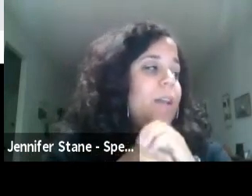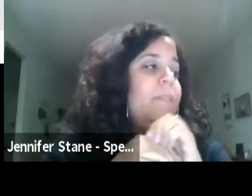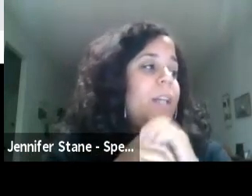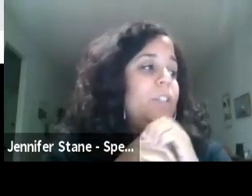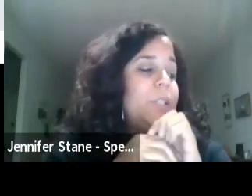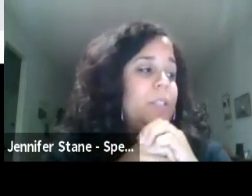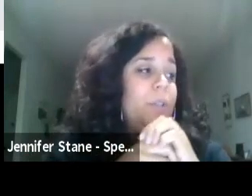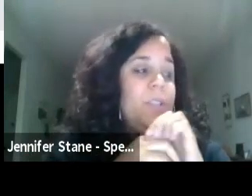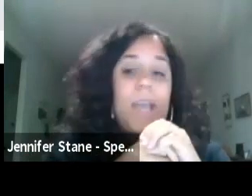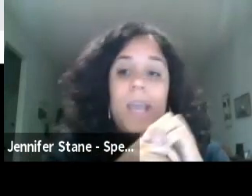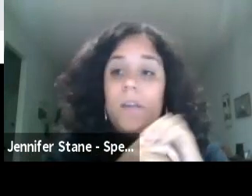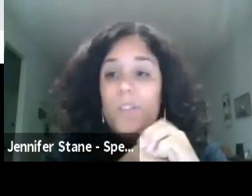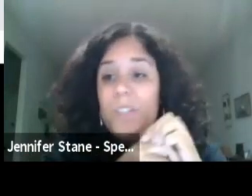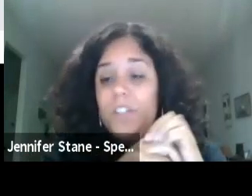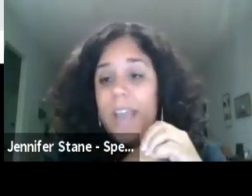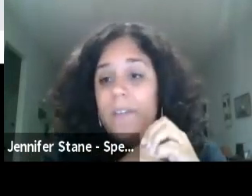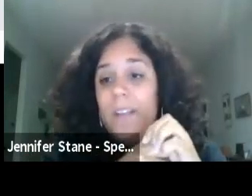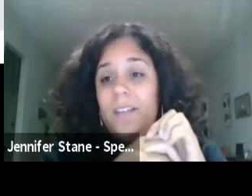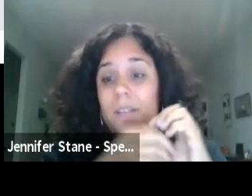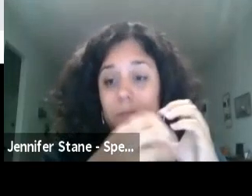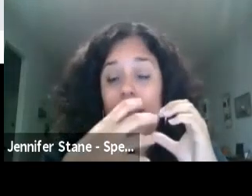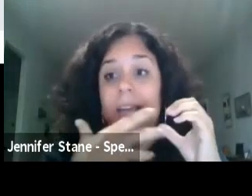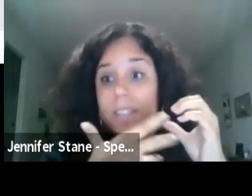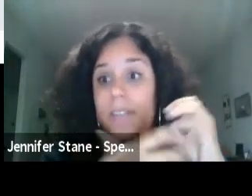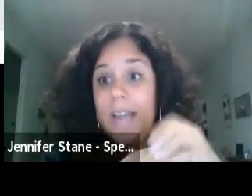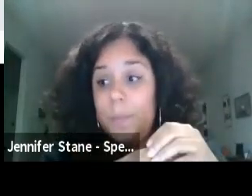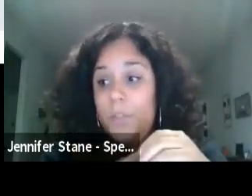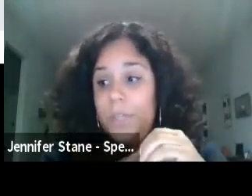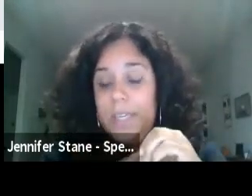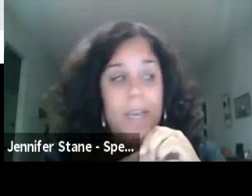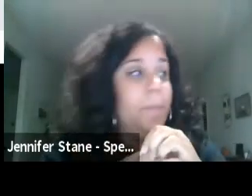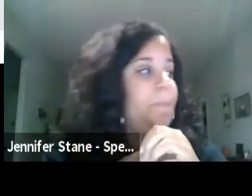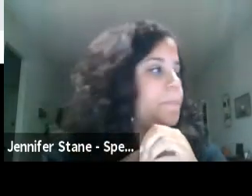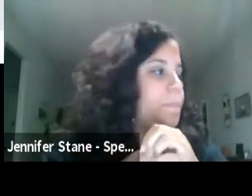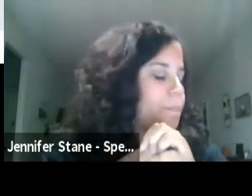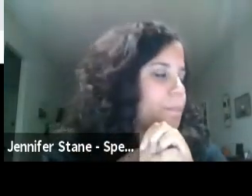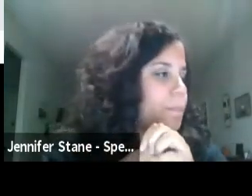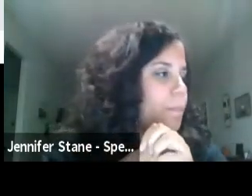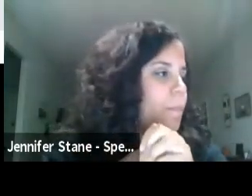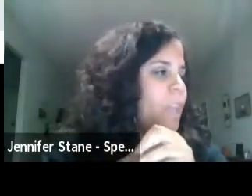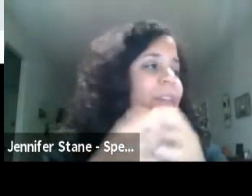37% have untreated tooth decay, which means there's a cavity that's active, it hasn't been treated yet.